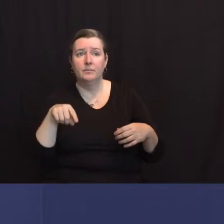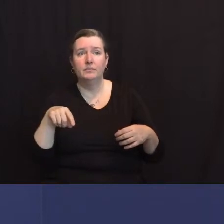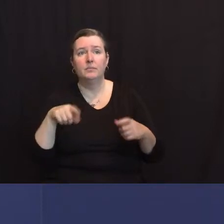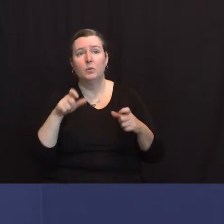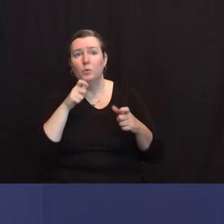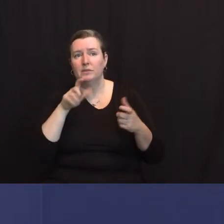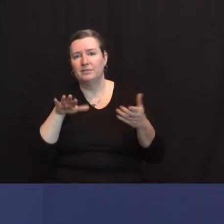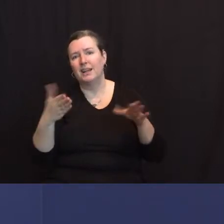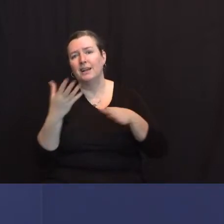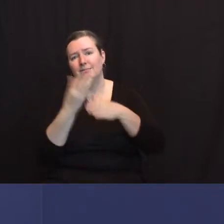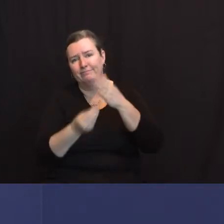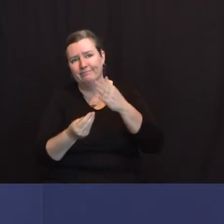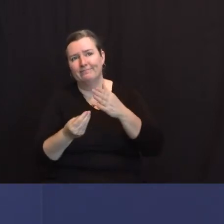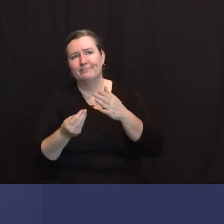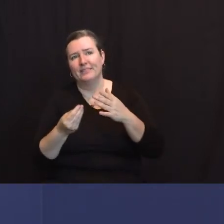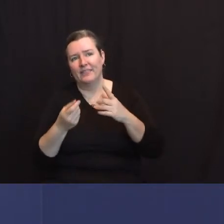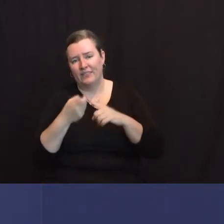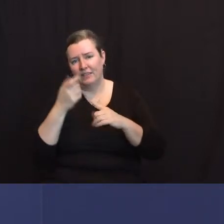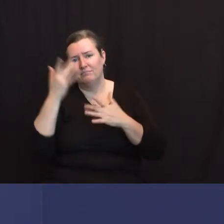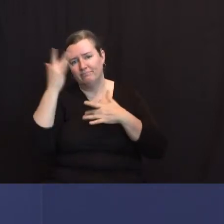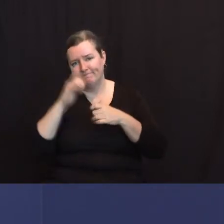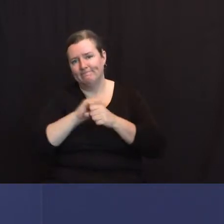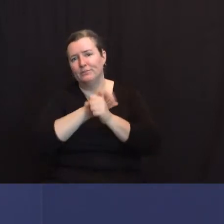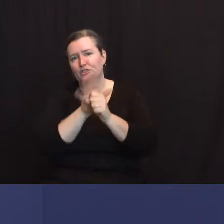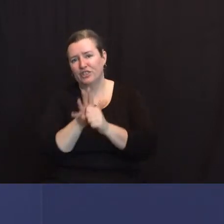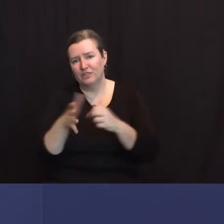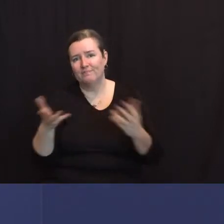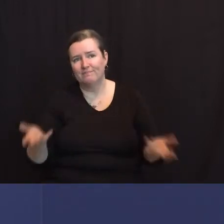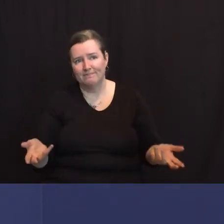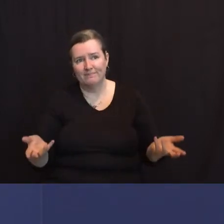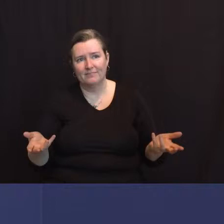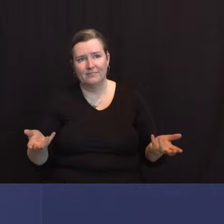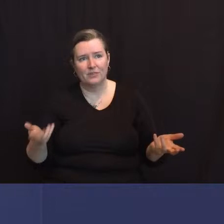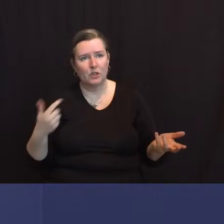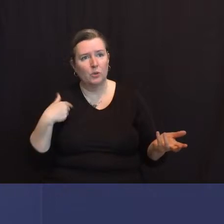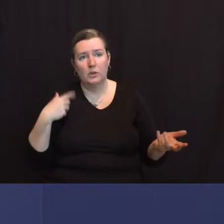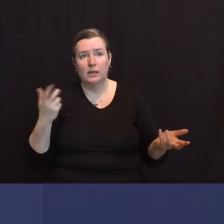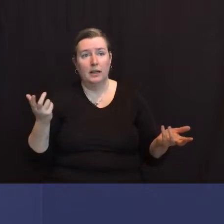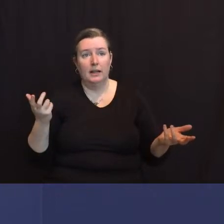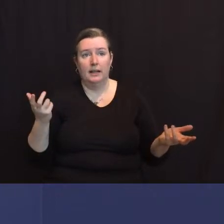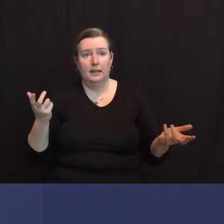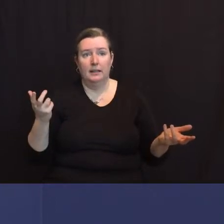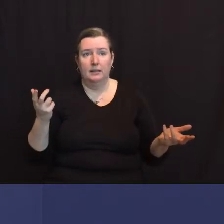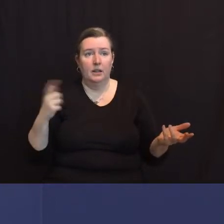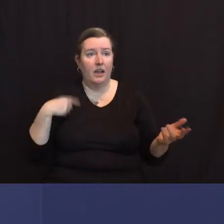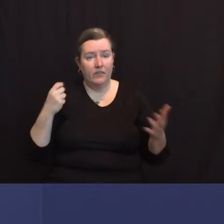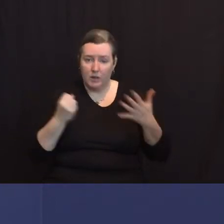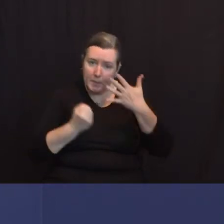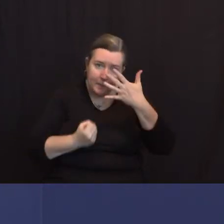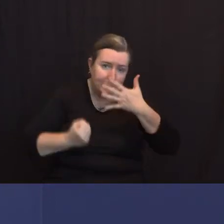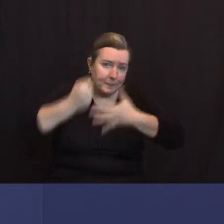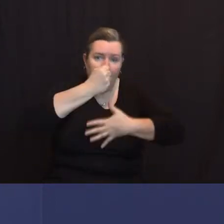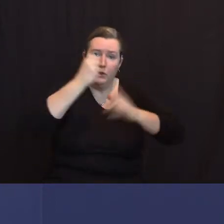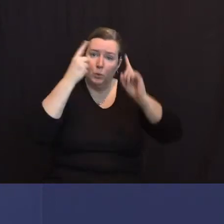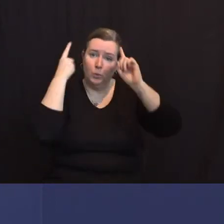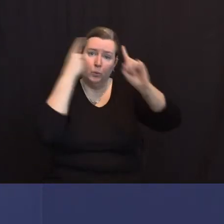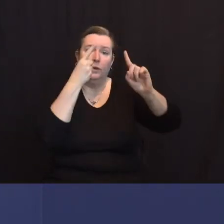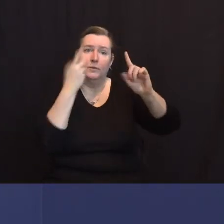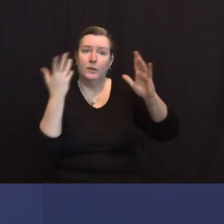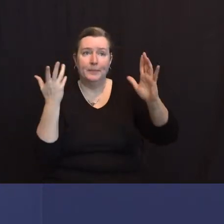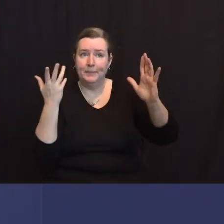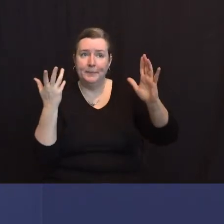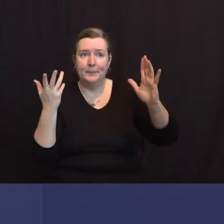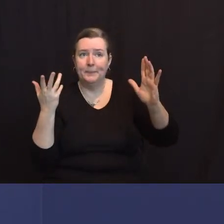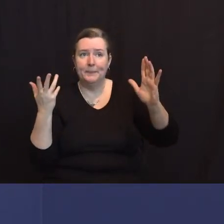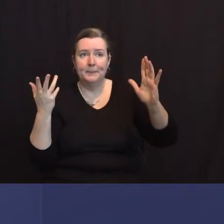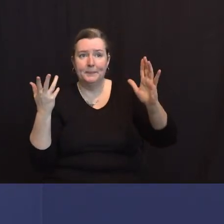disease. So we need to, our primary goal from the beginning of this pandemic is to prevent mortality